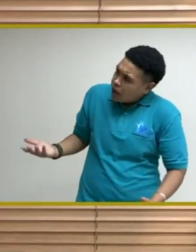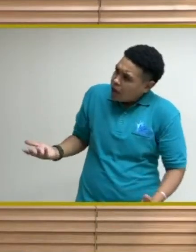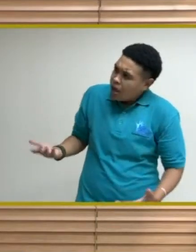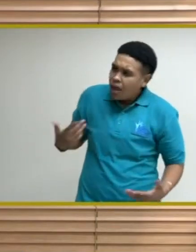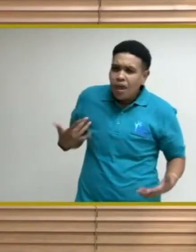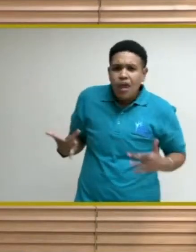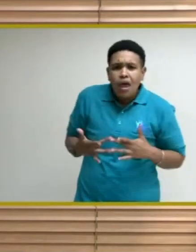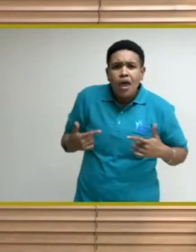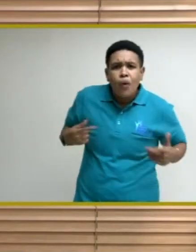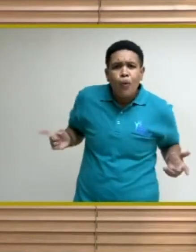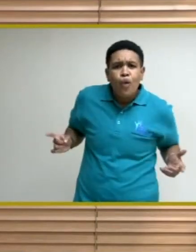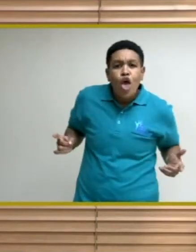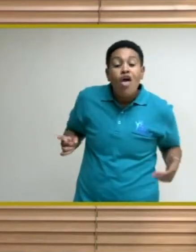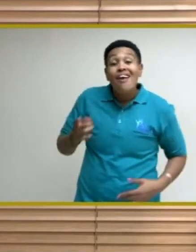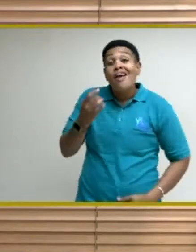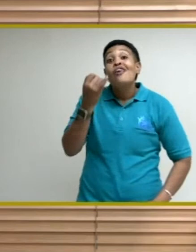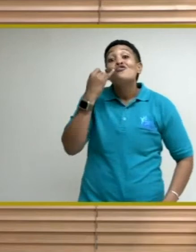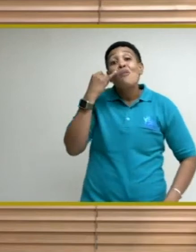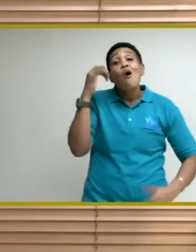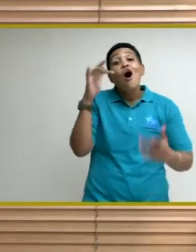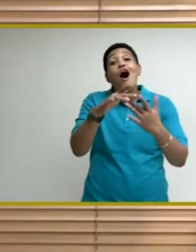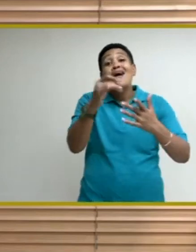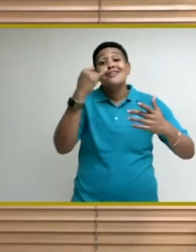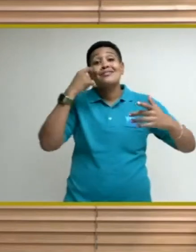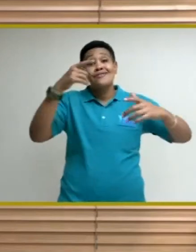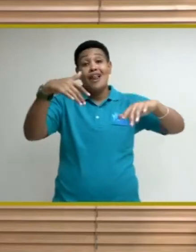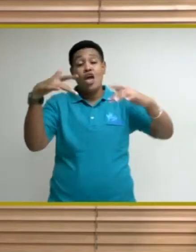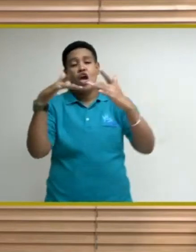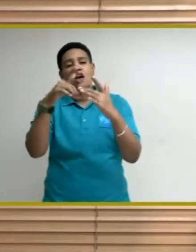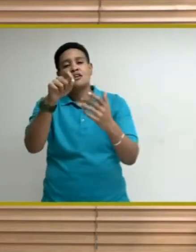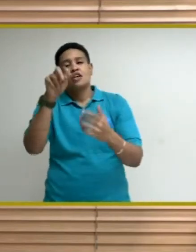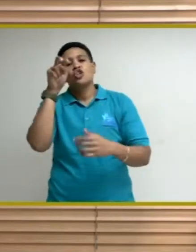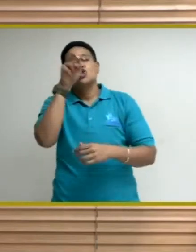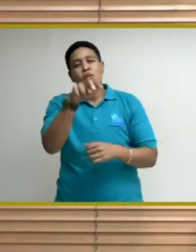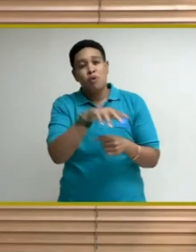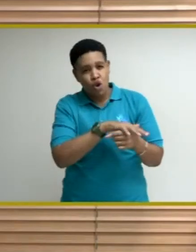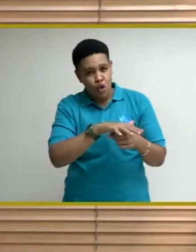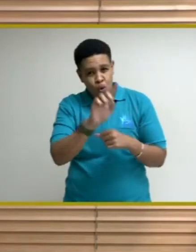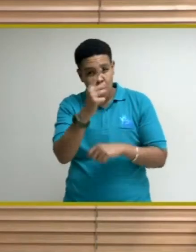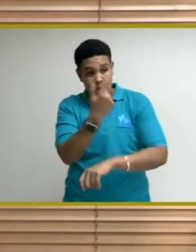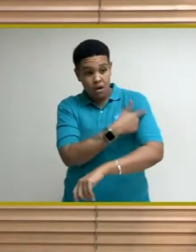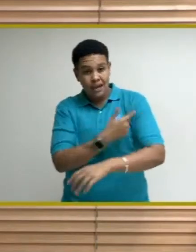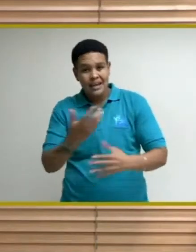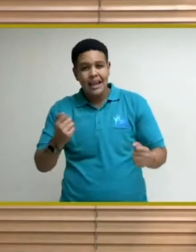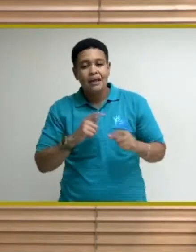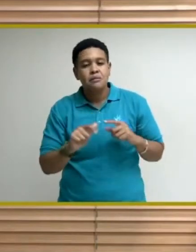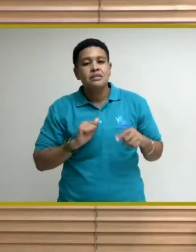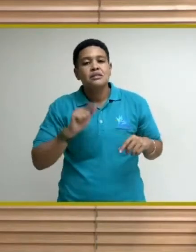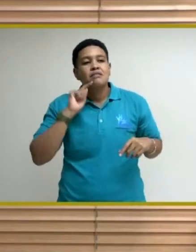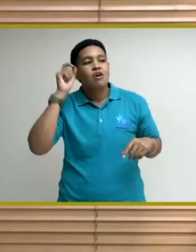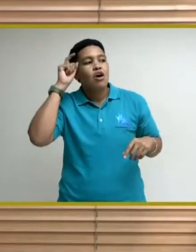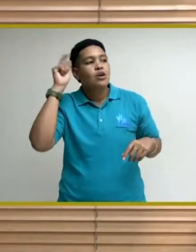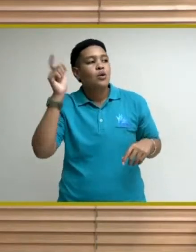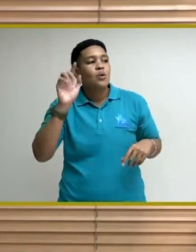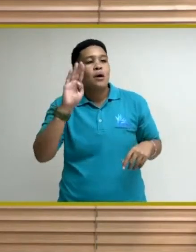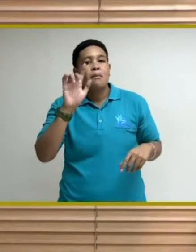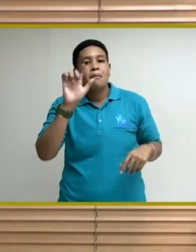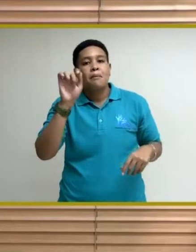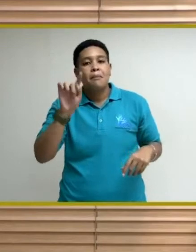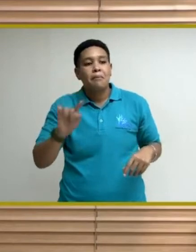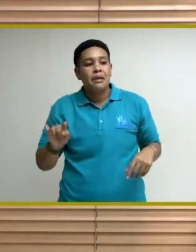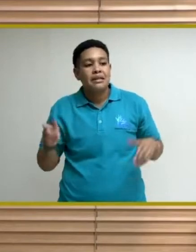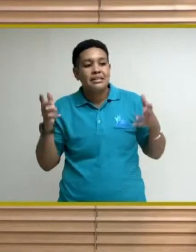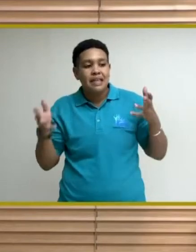be contacted. Now, if you are not, you can either visit the location where you got it, but I understand where the blitz were